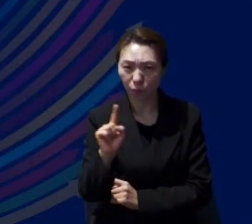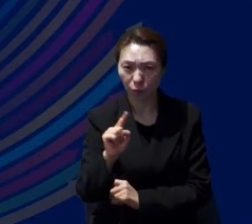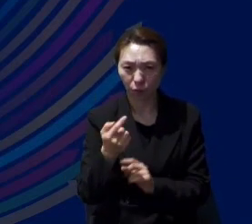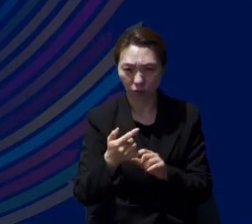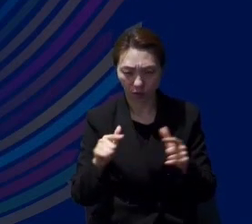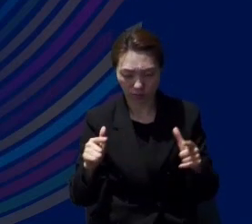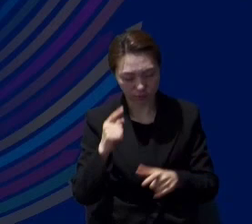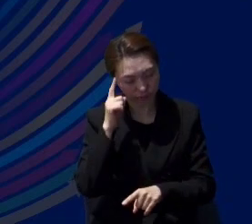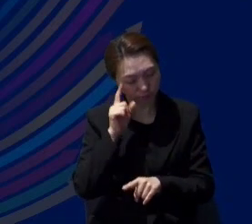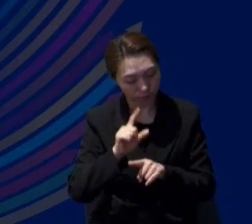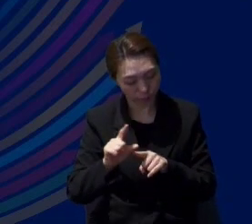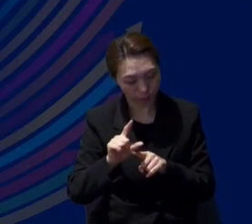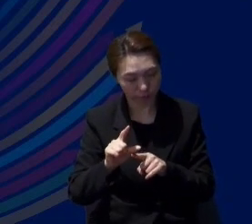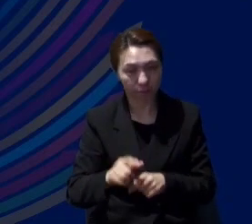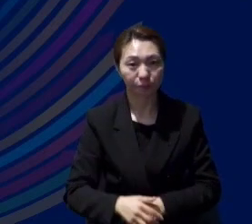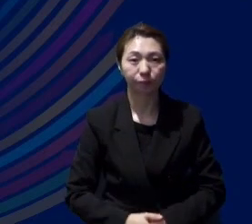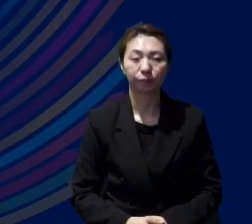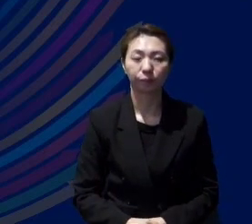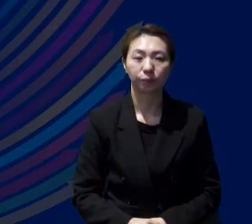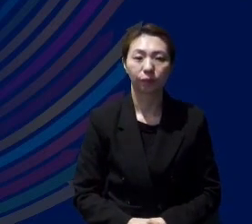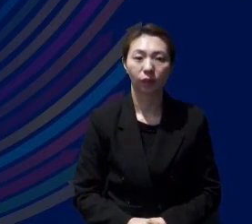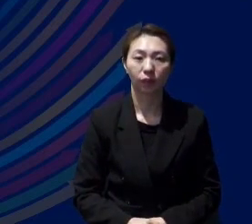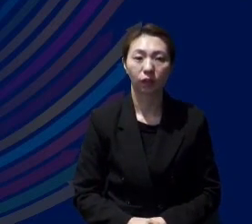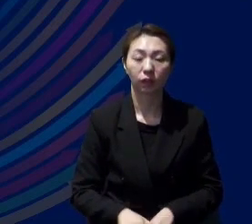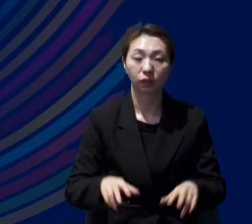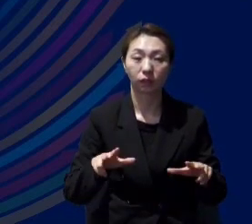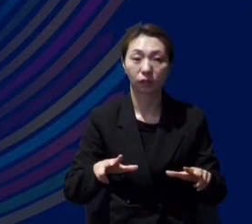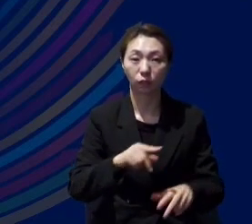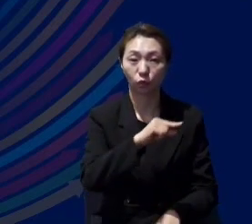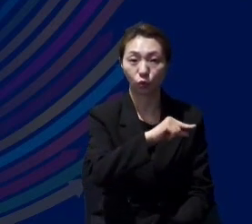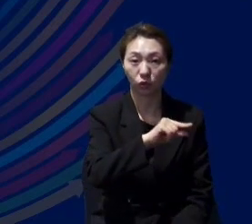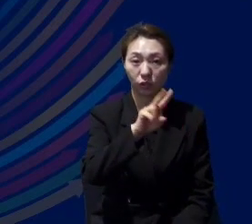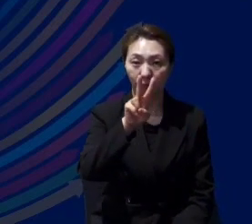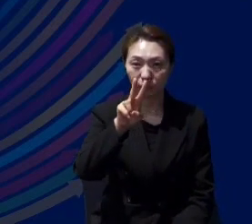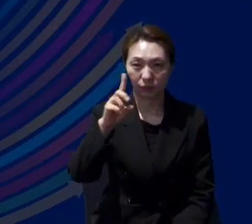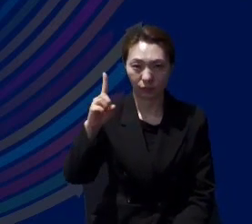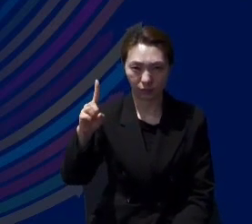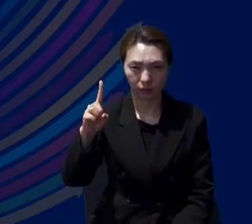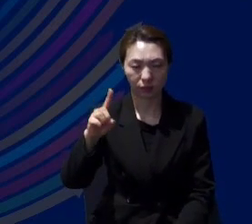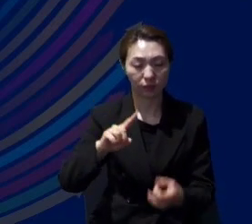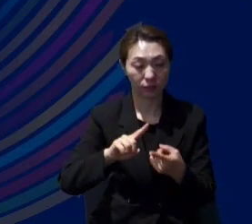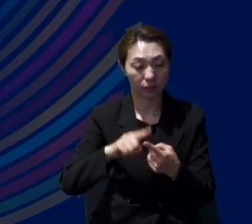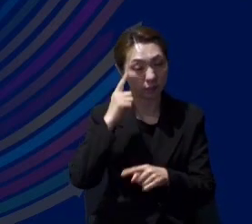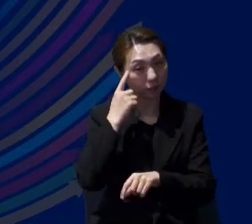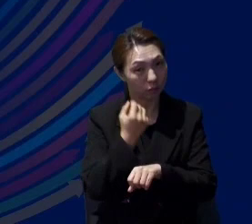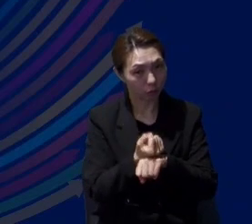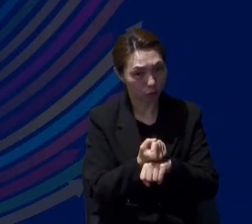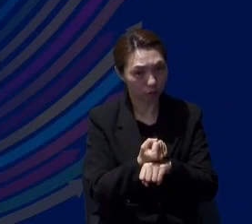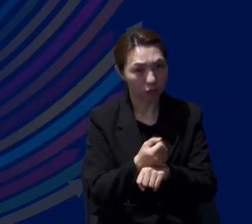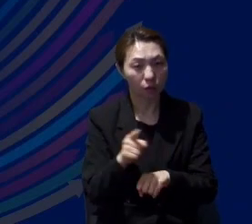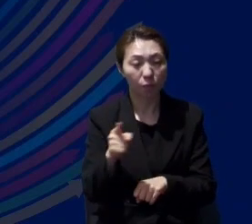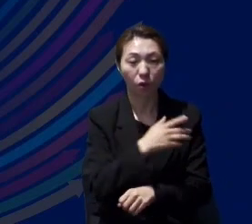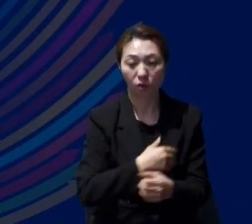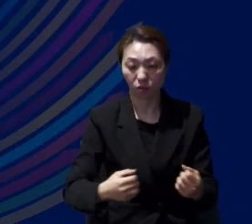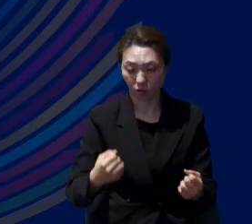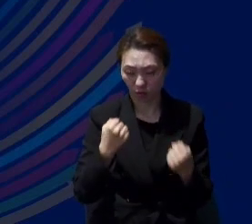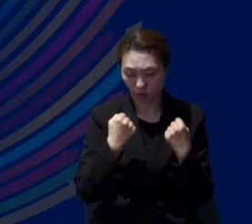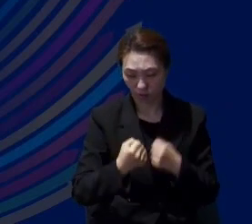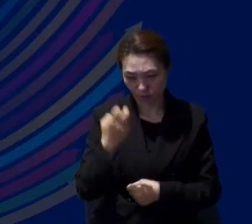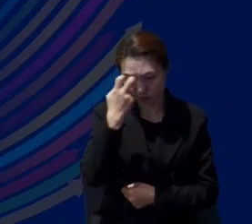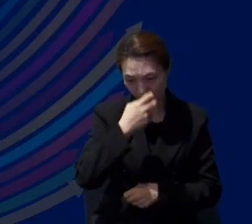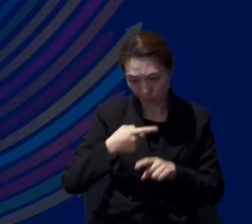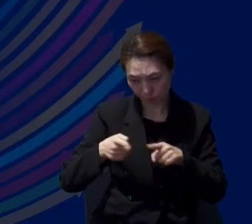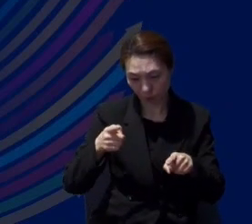GBD is a collaboration between IHME and the National Institute on Minority Health and Health Disparities, or NIMHD, which is part of the US